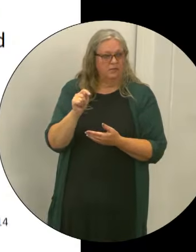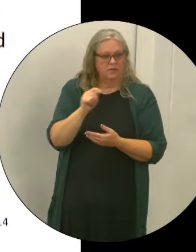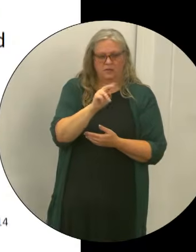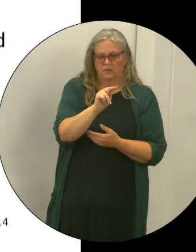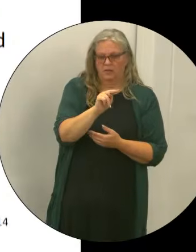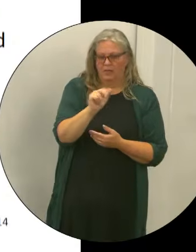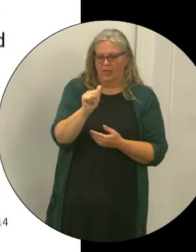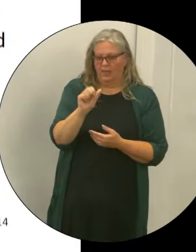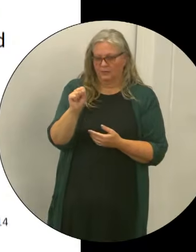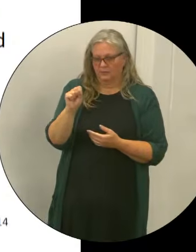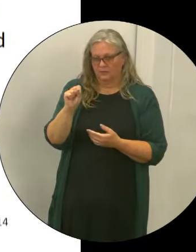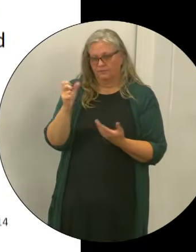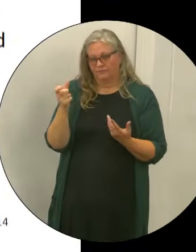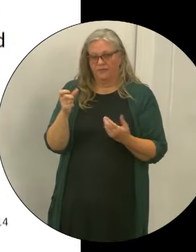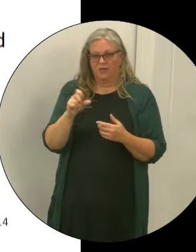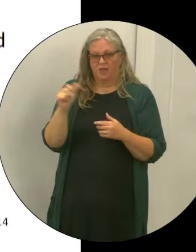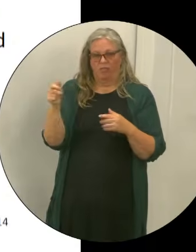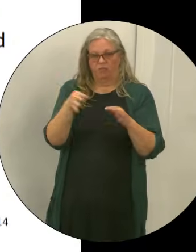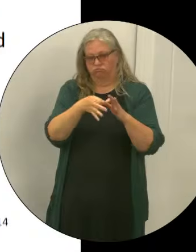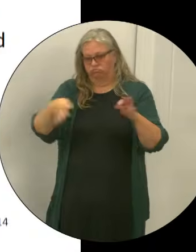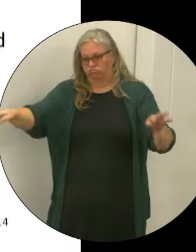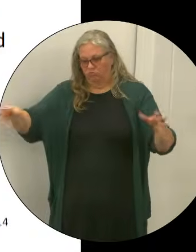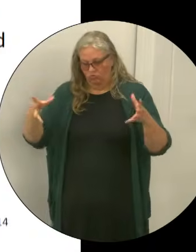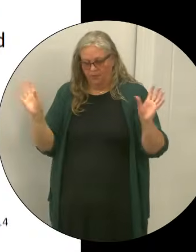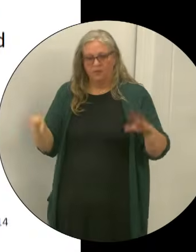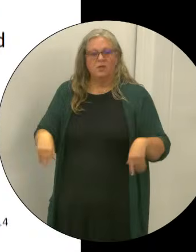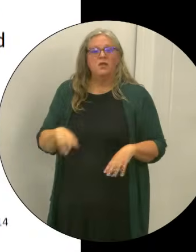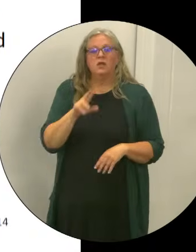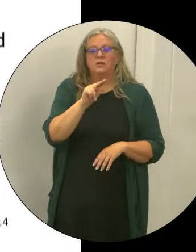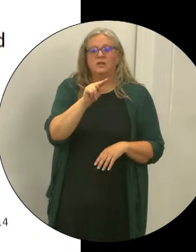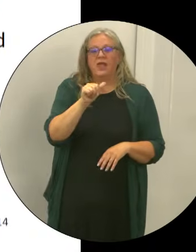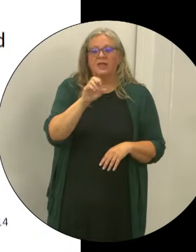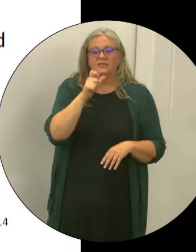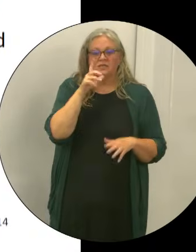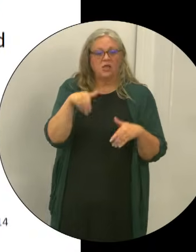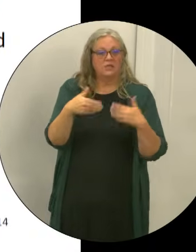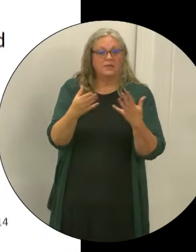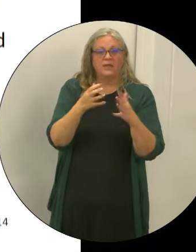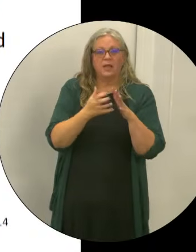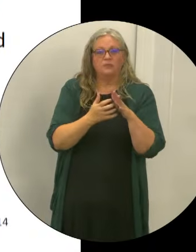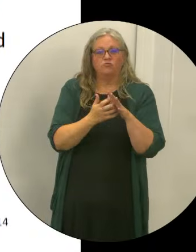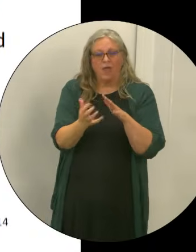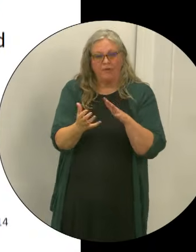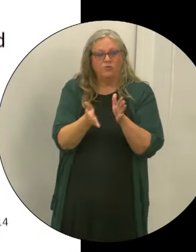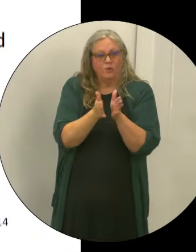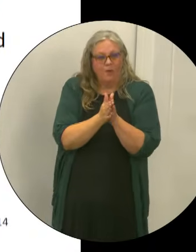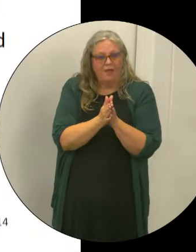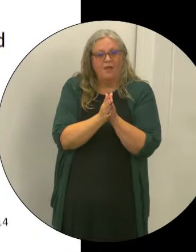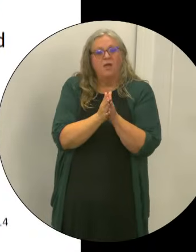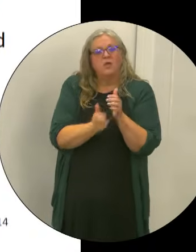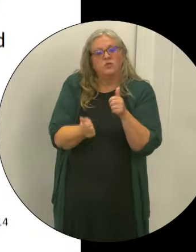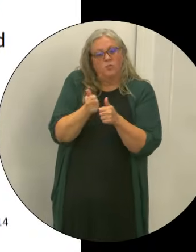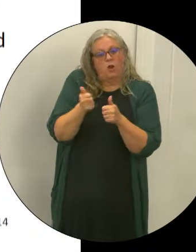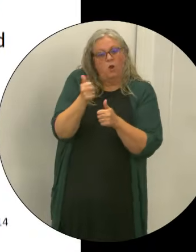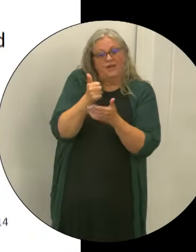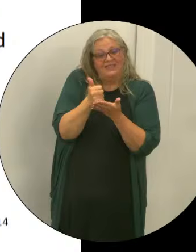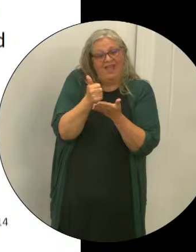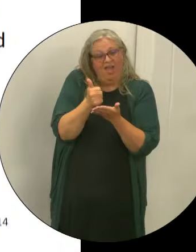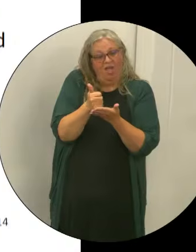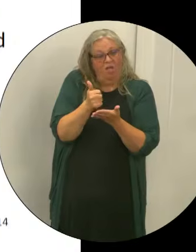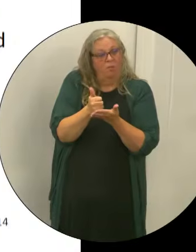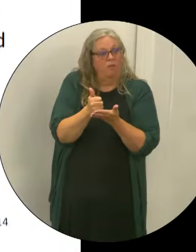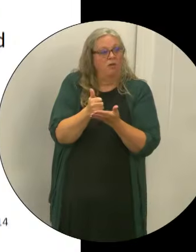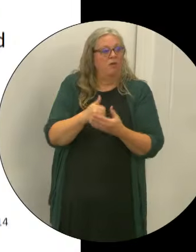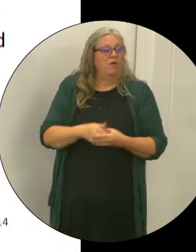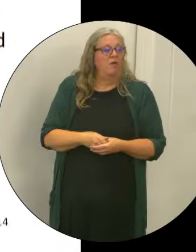NASP, because the other word's too long. While NASP does not submit its own bill draft request, these priorities help guide statewide conversations among